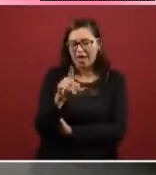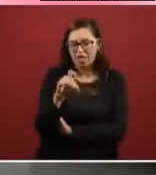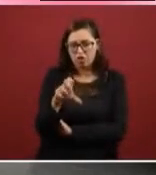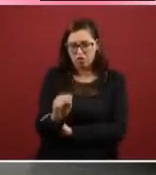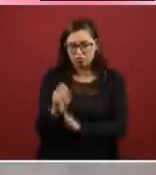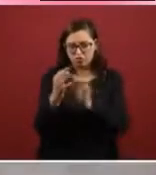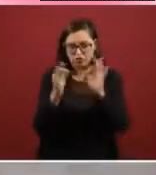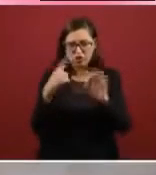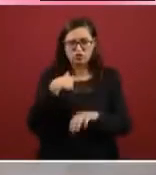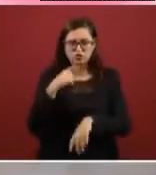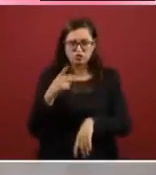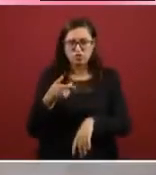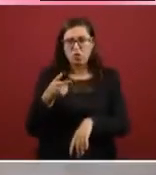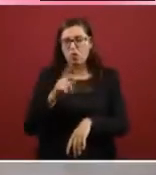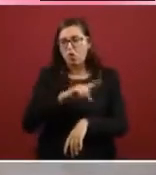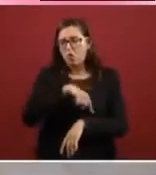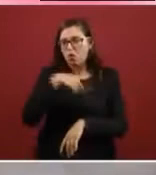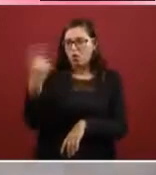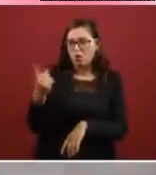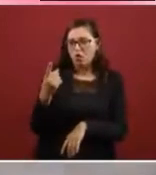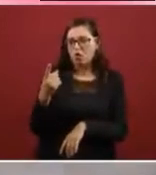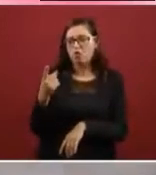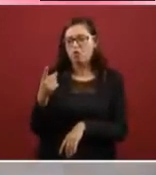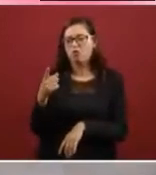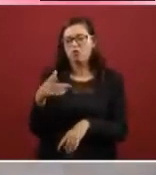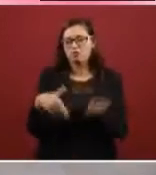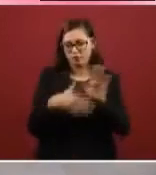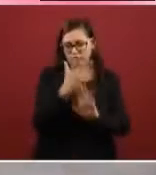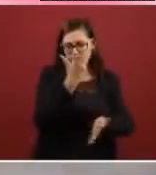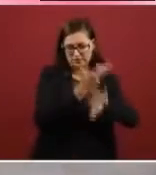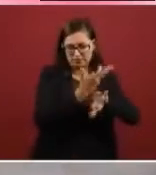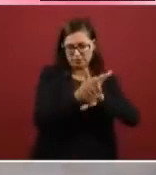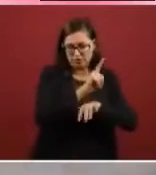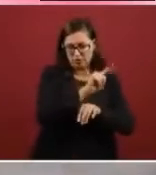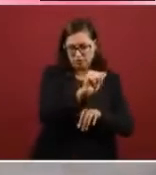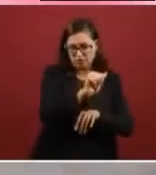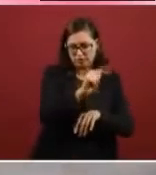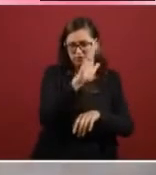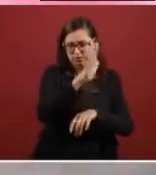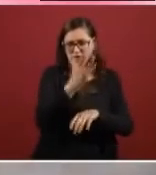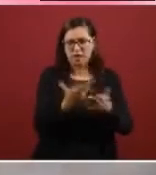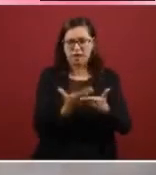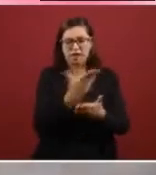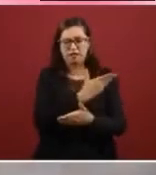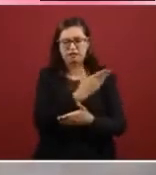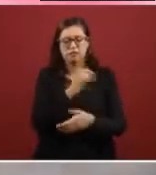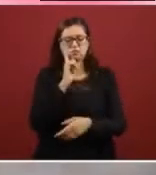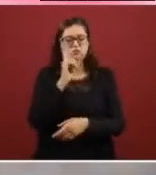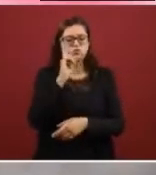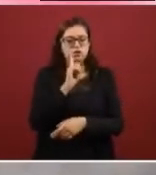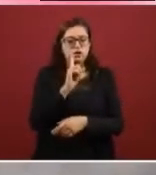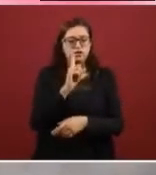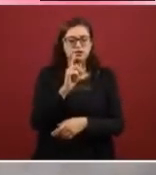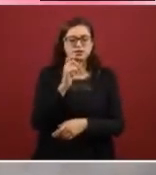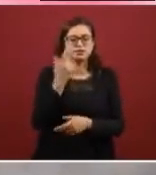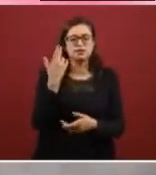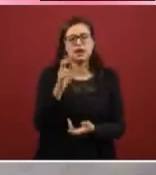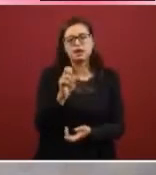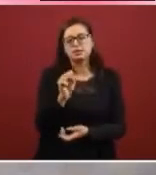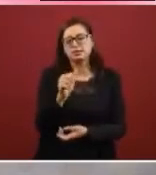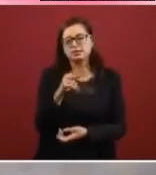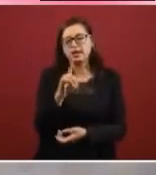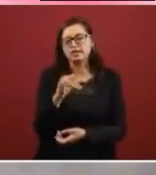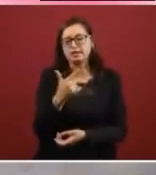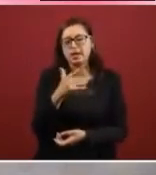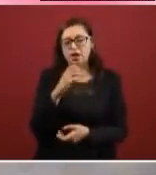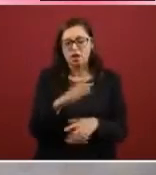just Perú para la Alianza del Pacífico. I just came from China. And now they have. Ahora está en Los Ángeles. So they